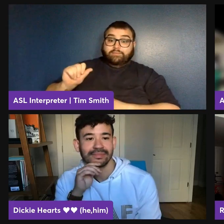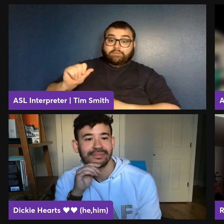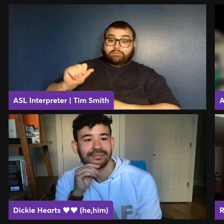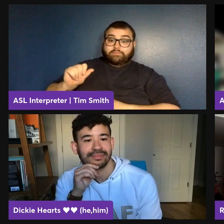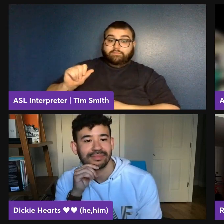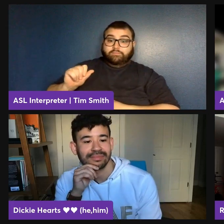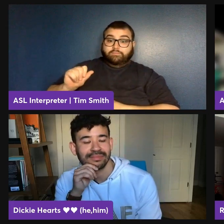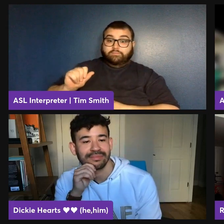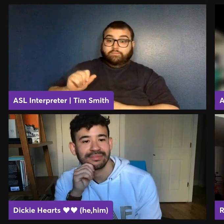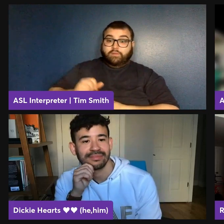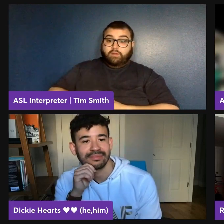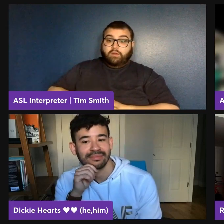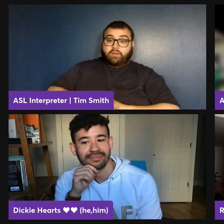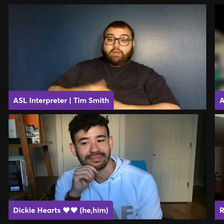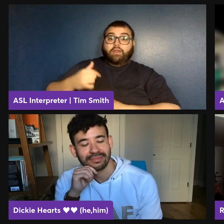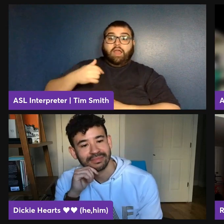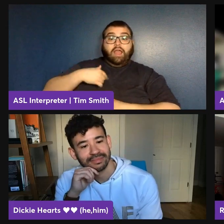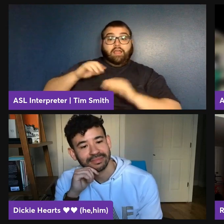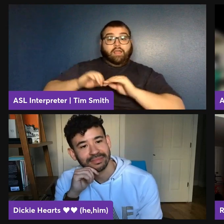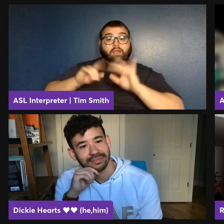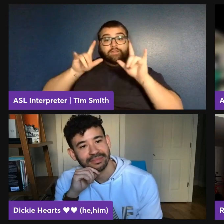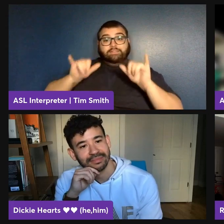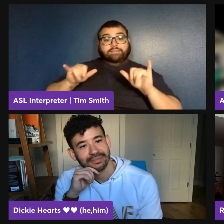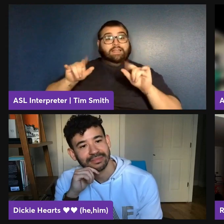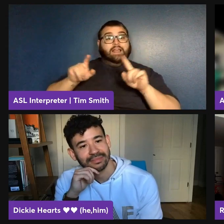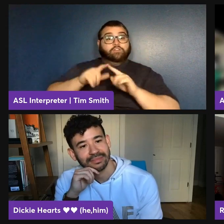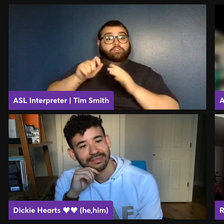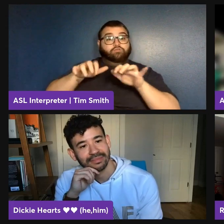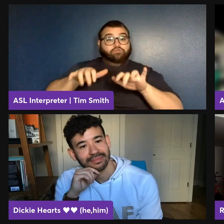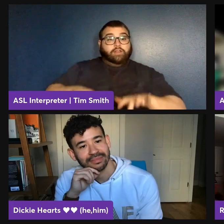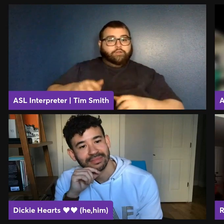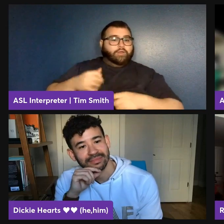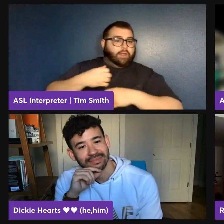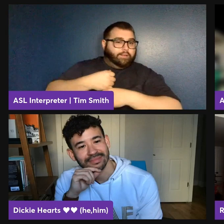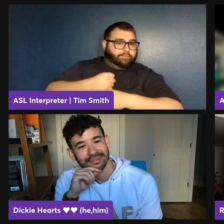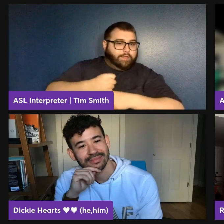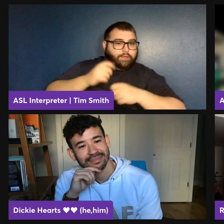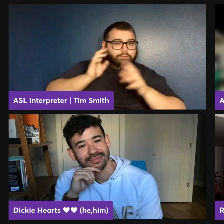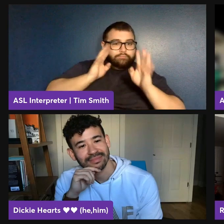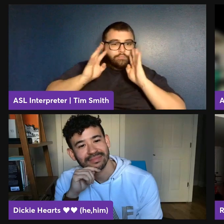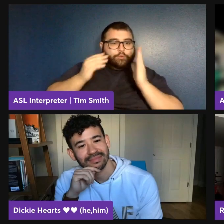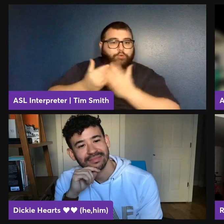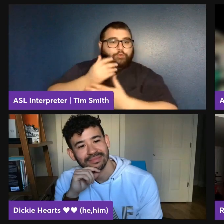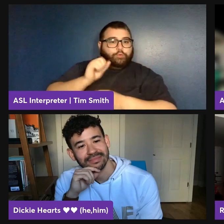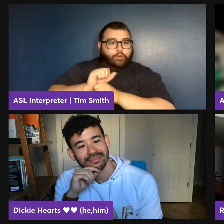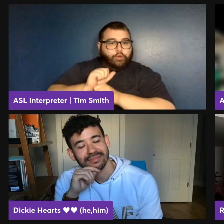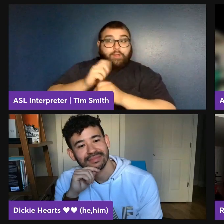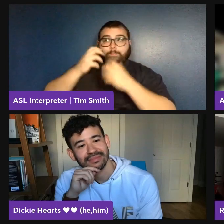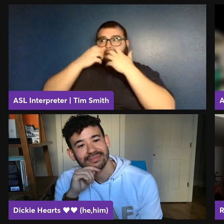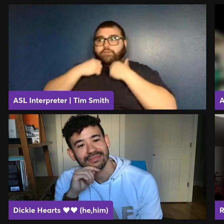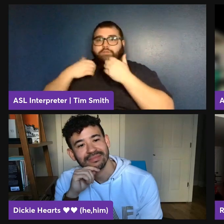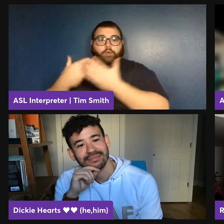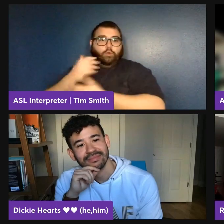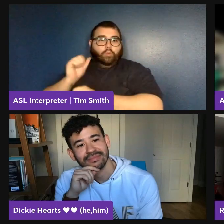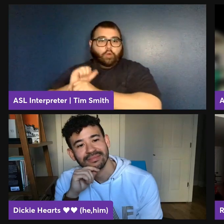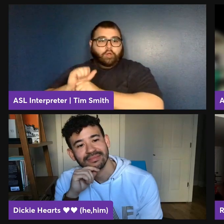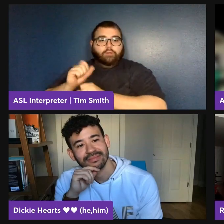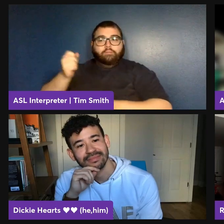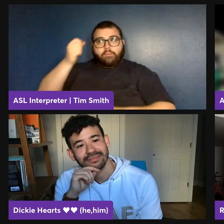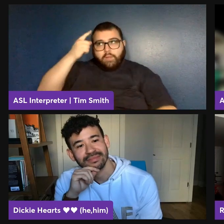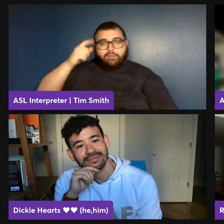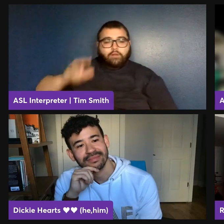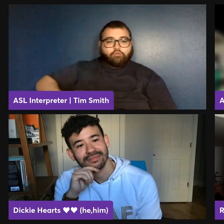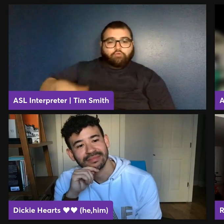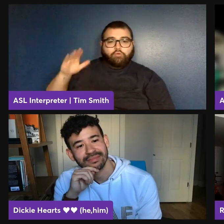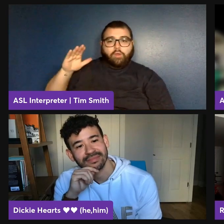And I obviously, as a writer, I'm a creator of new work and very passionate about new work, but I grew up on